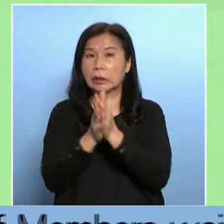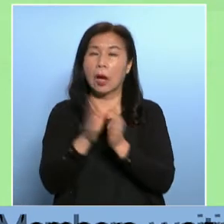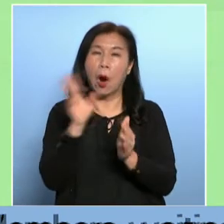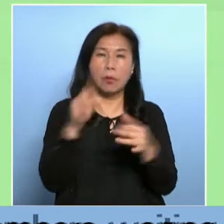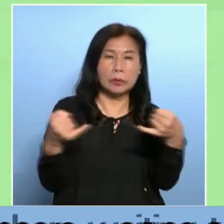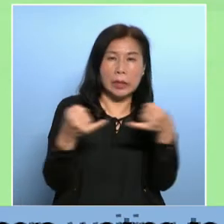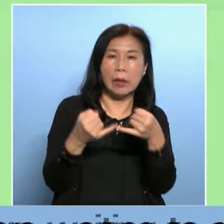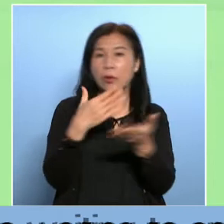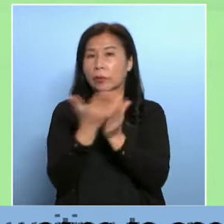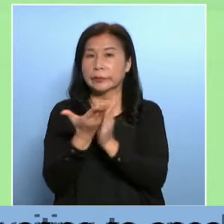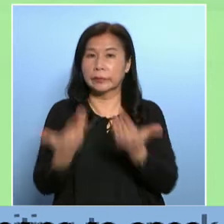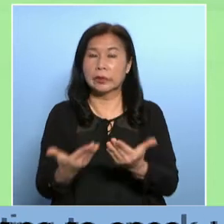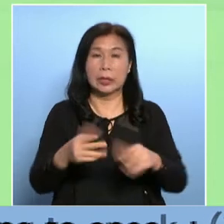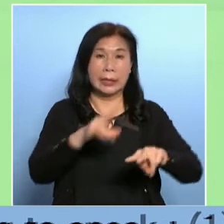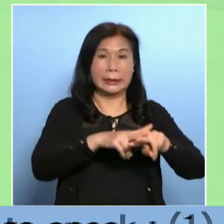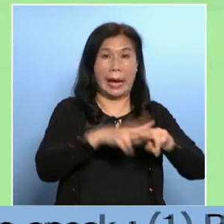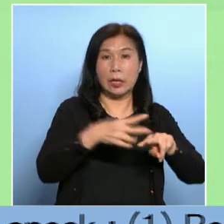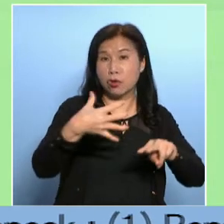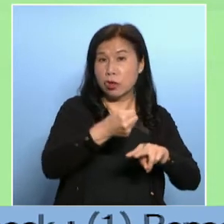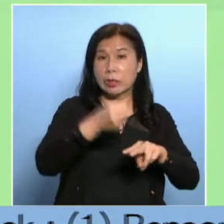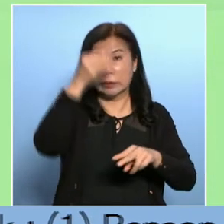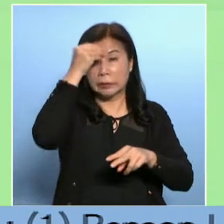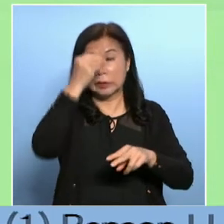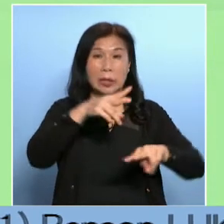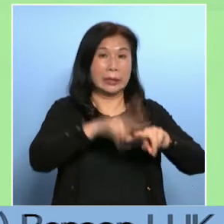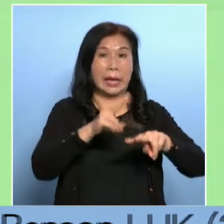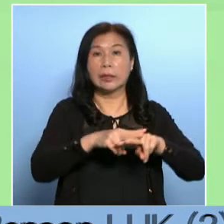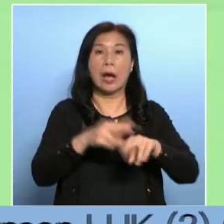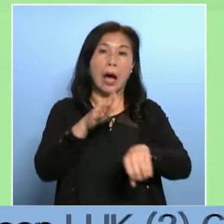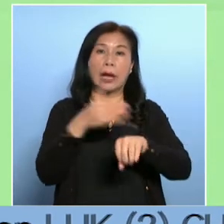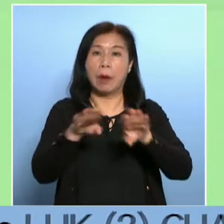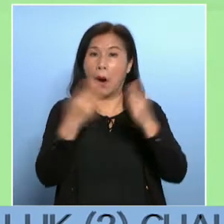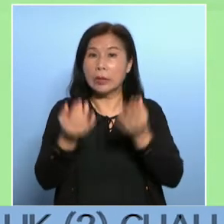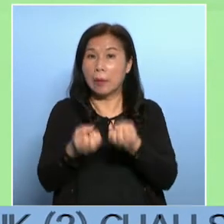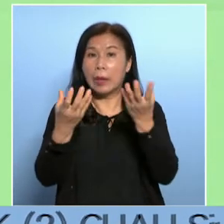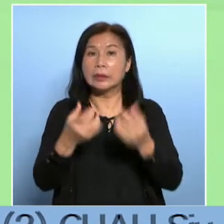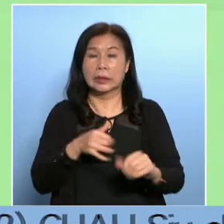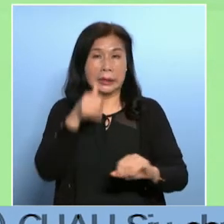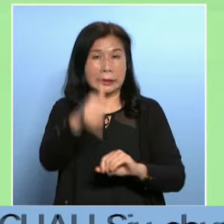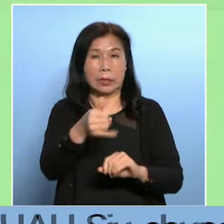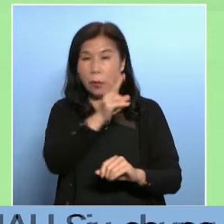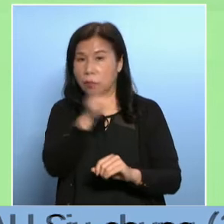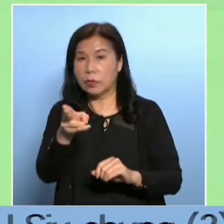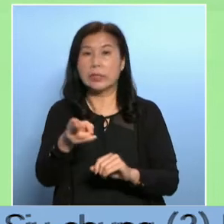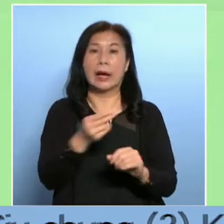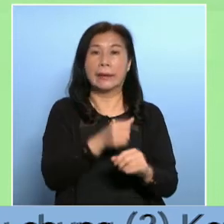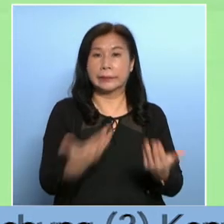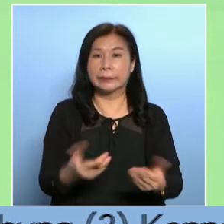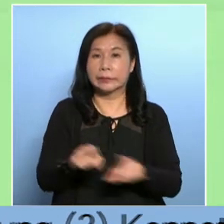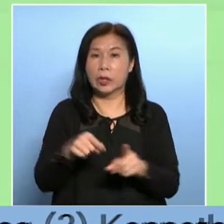authoritative statements to reduce misconception and inconsistency. Like President Xi said